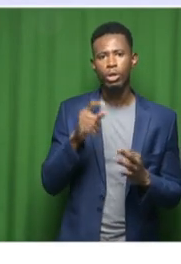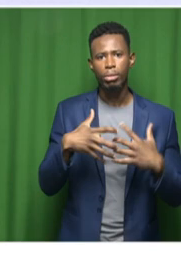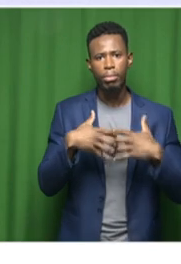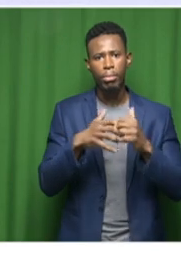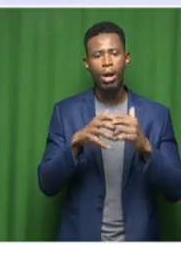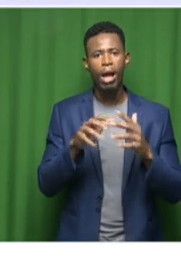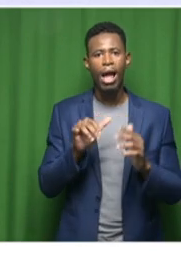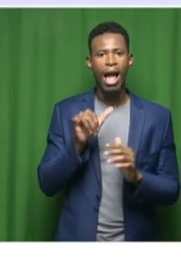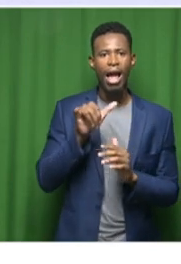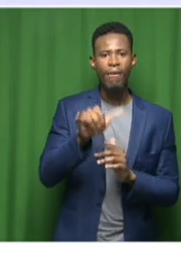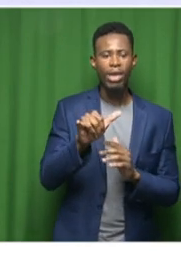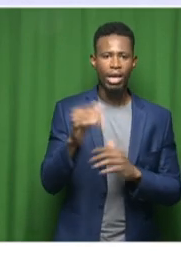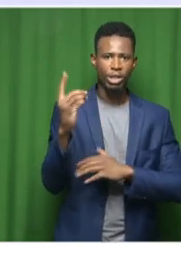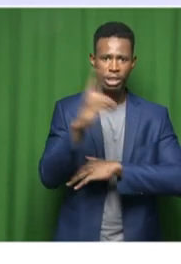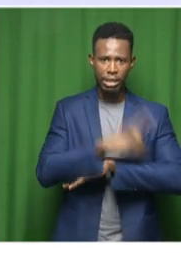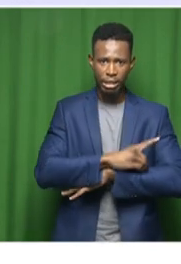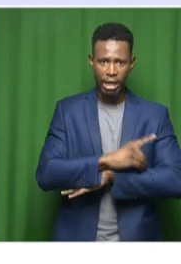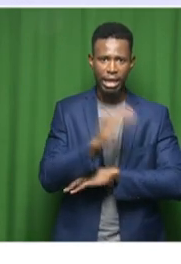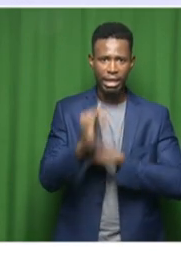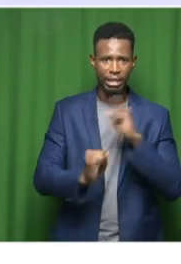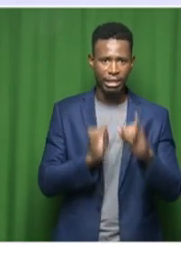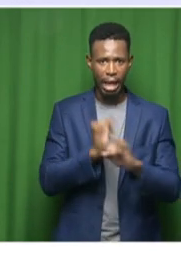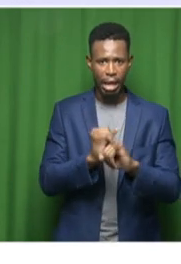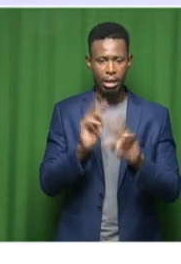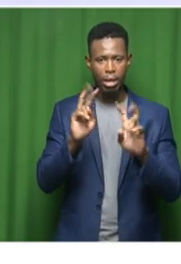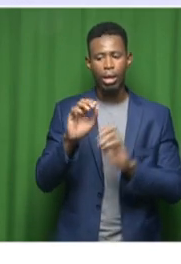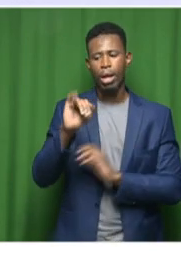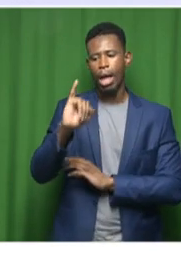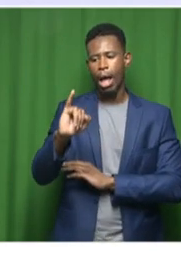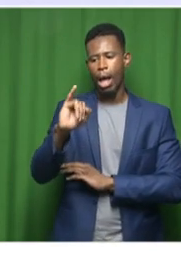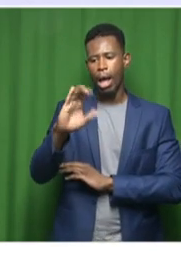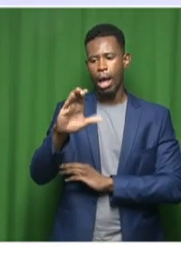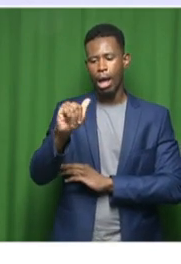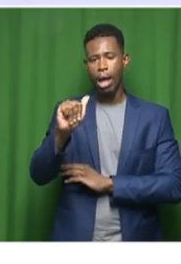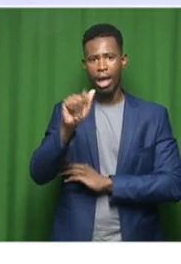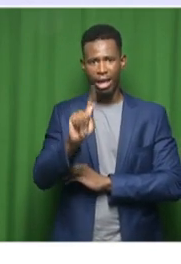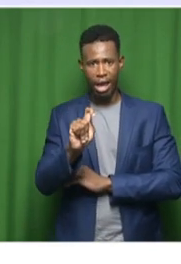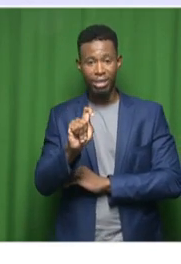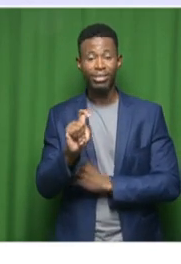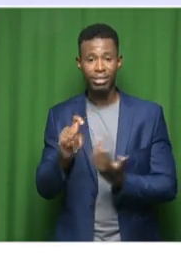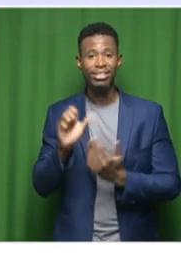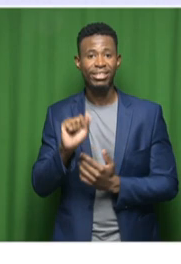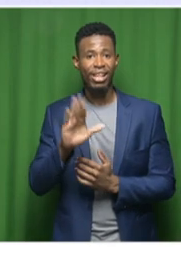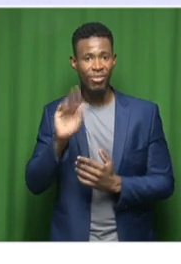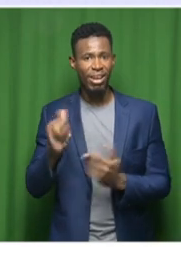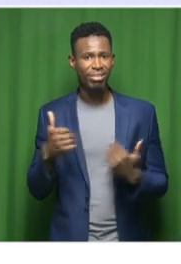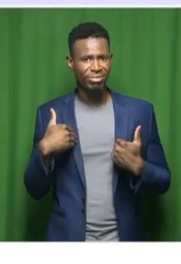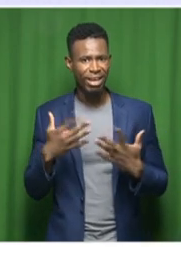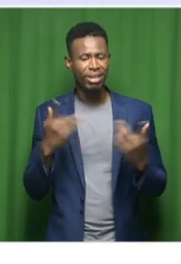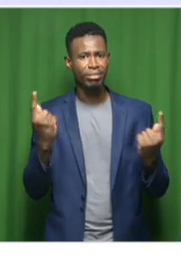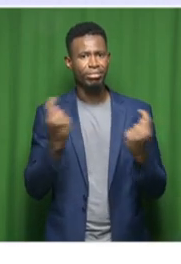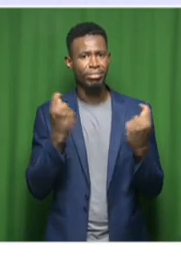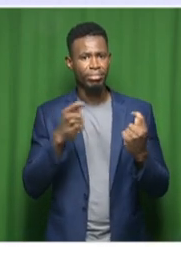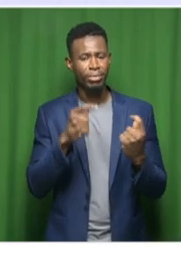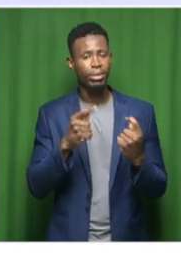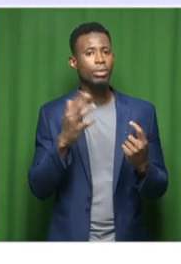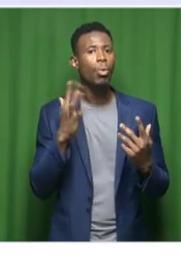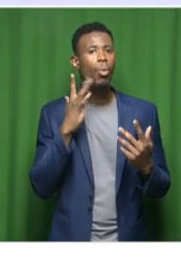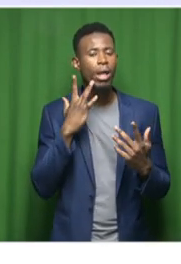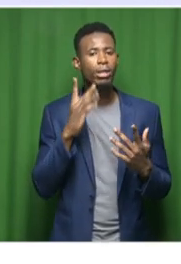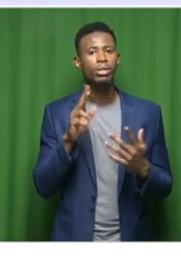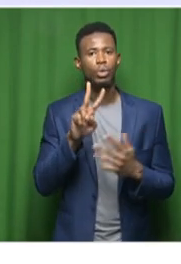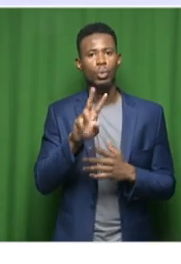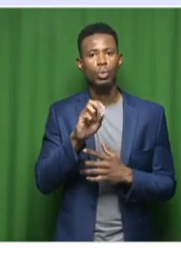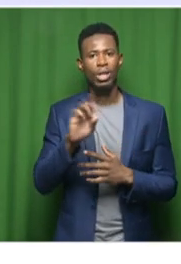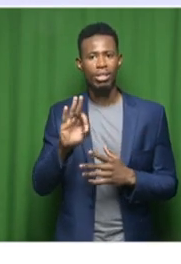an International Aviation Day, which is ICAD. And then South Africa started to celebrate and commemorate this day in 2003. Yes.